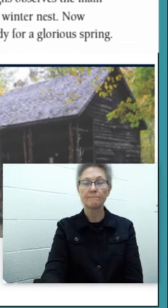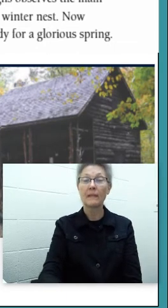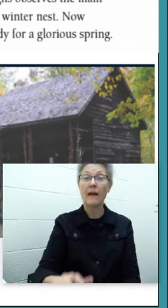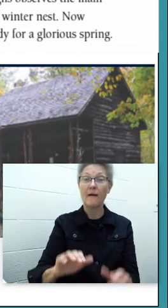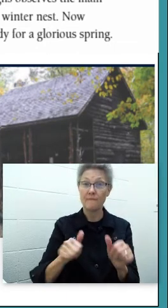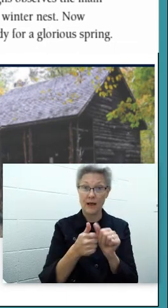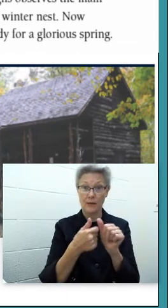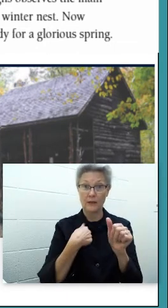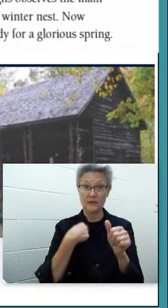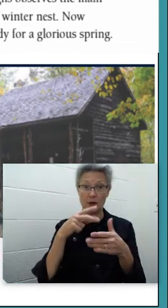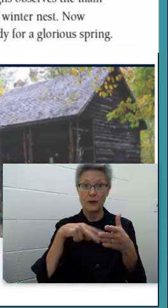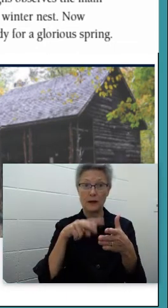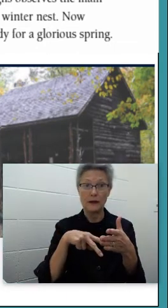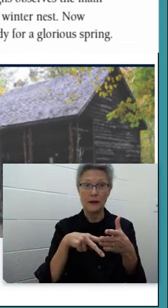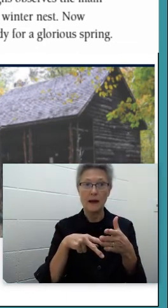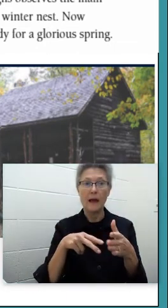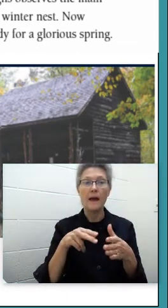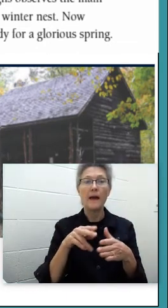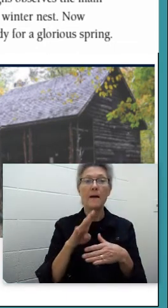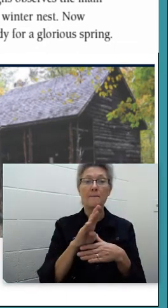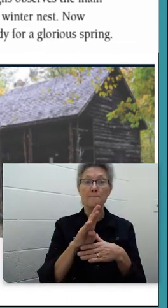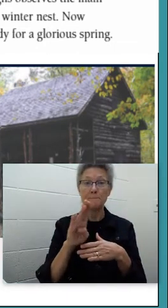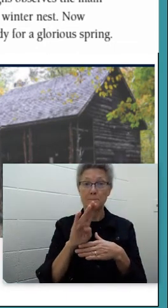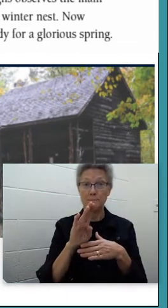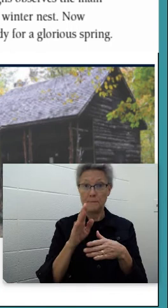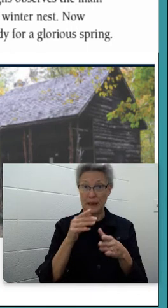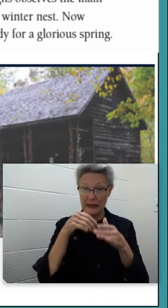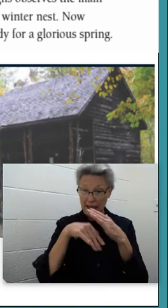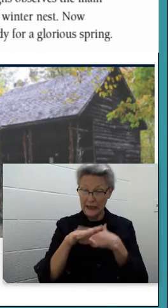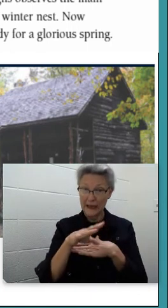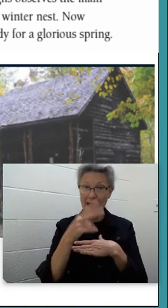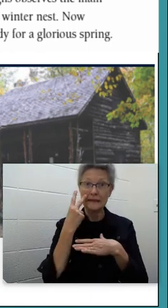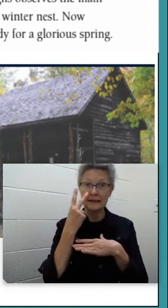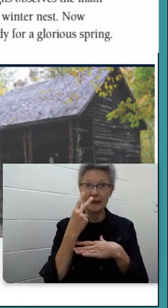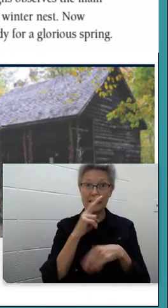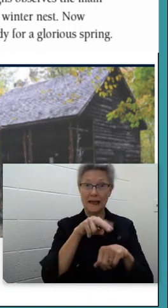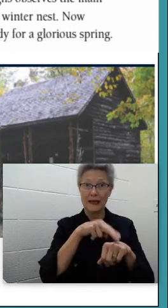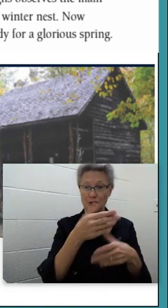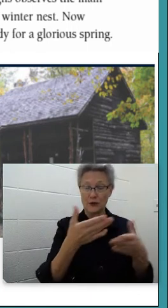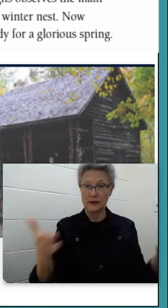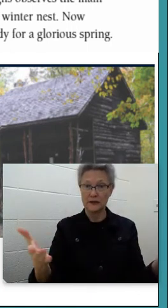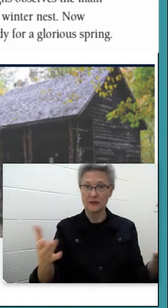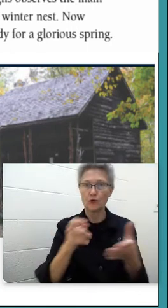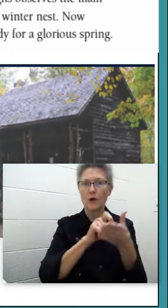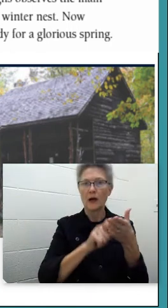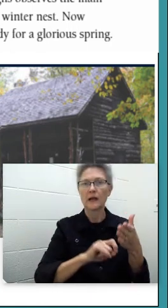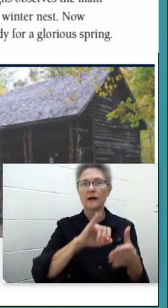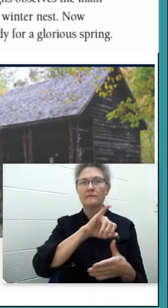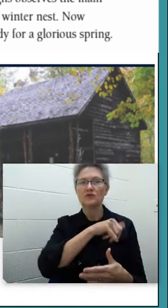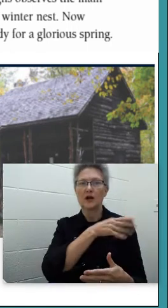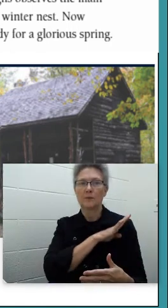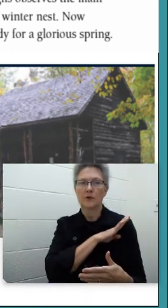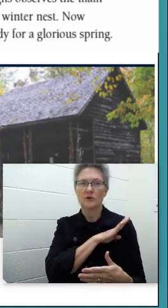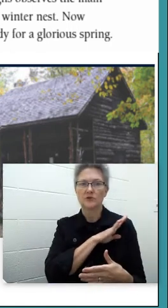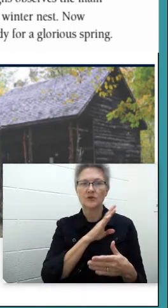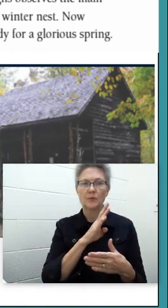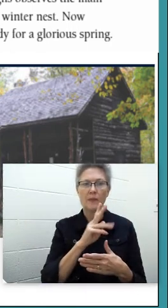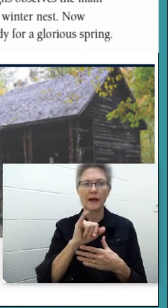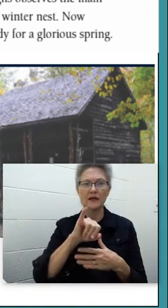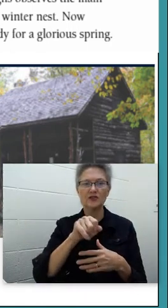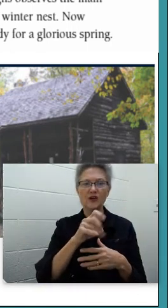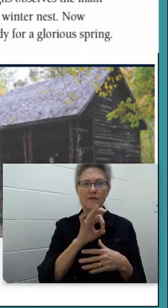Follow along. Being in and Seeing Nature. The Writing of John Burroughs by Vl4